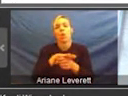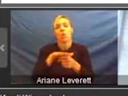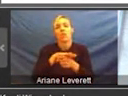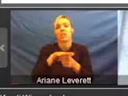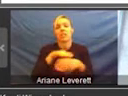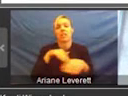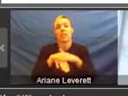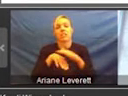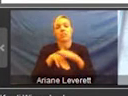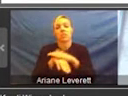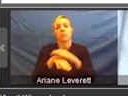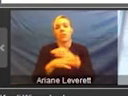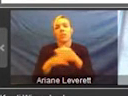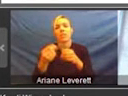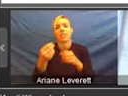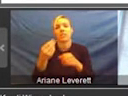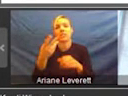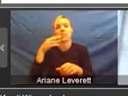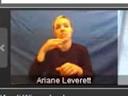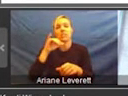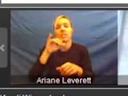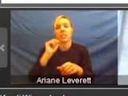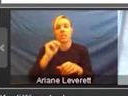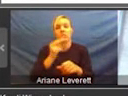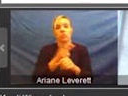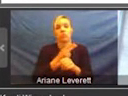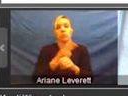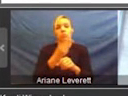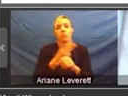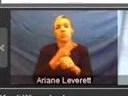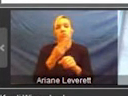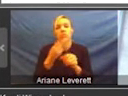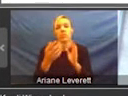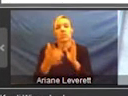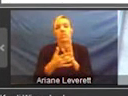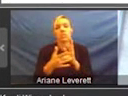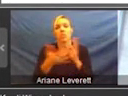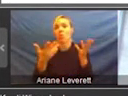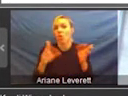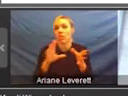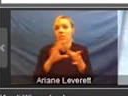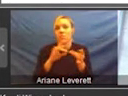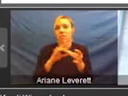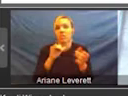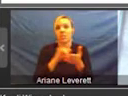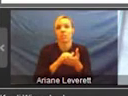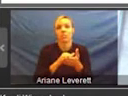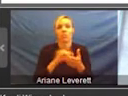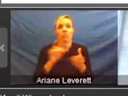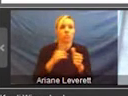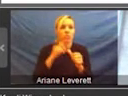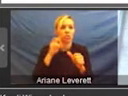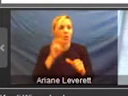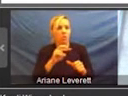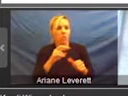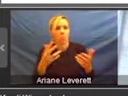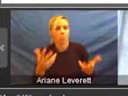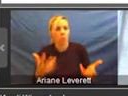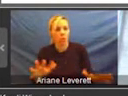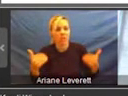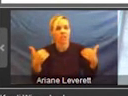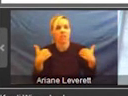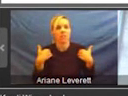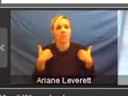technology. We've already mentioned that so briefly. First, look at what is already there. So also within schools, for instance,